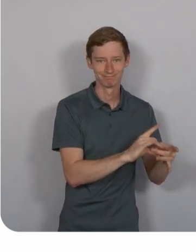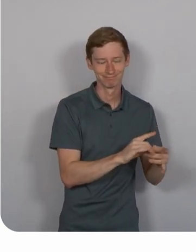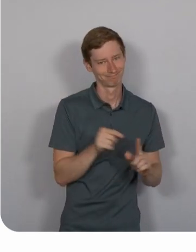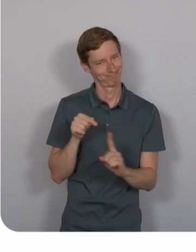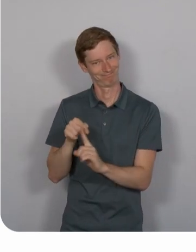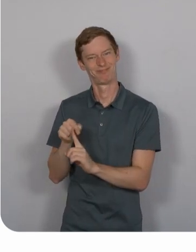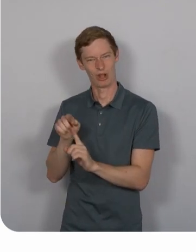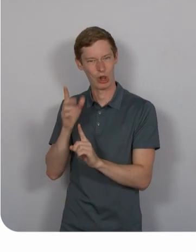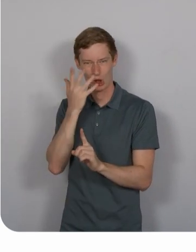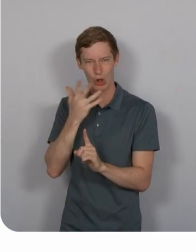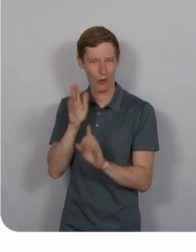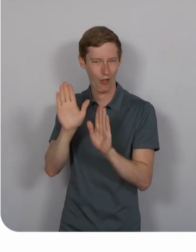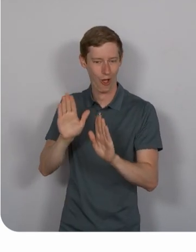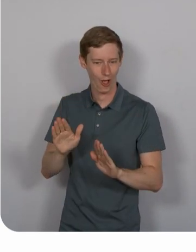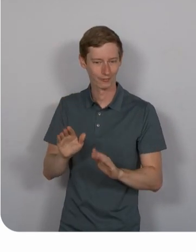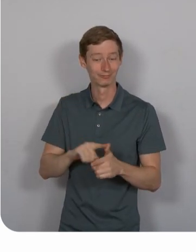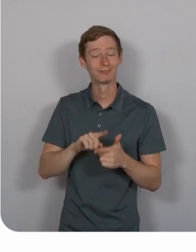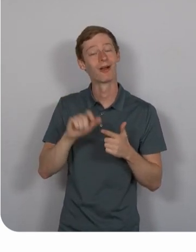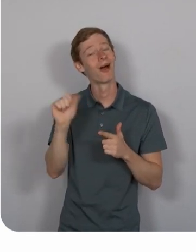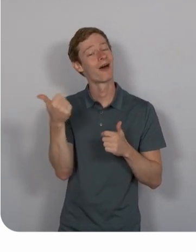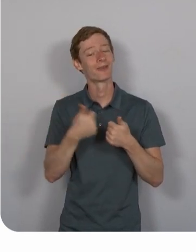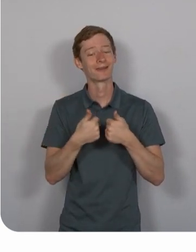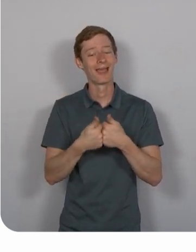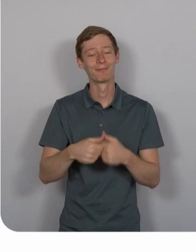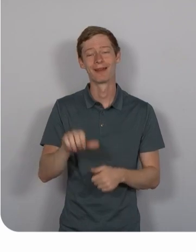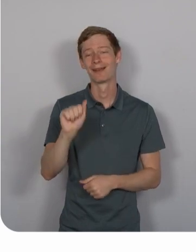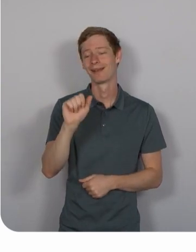Assassin's Creed Nexus,